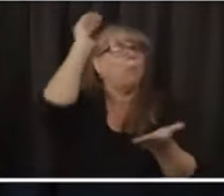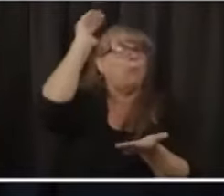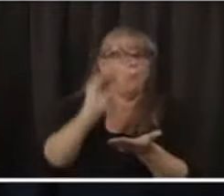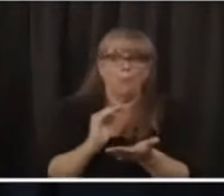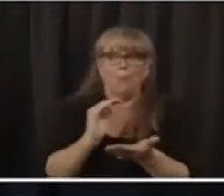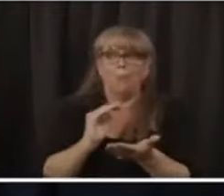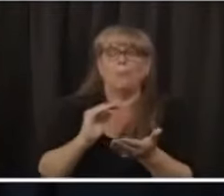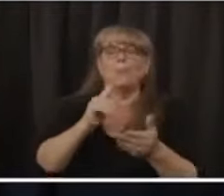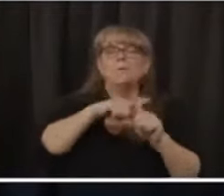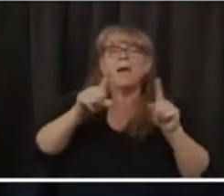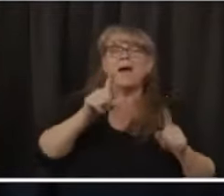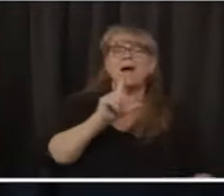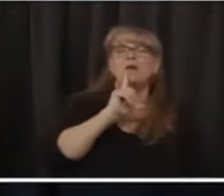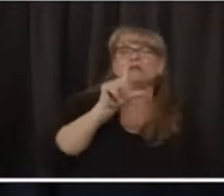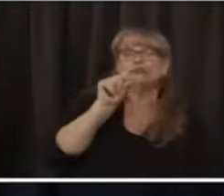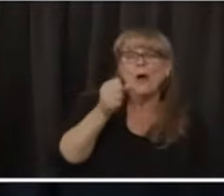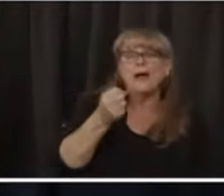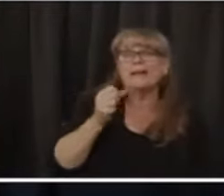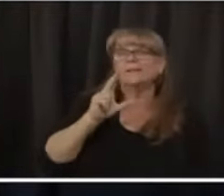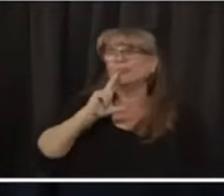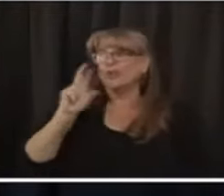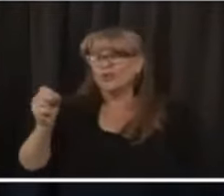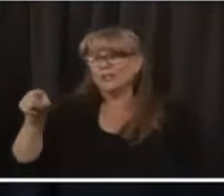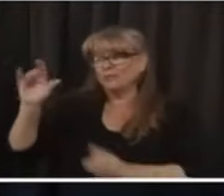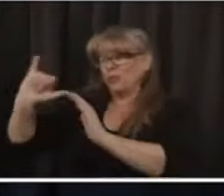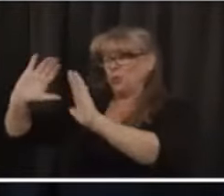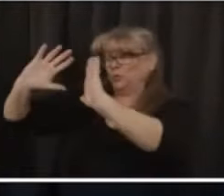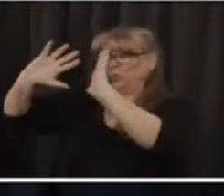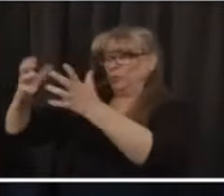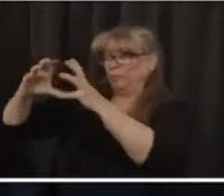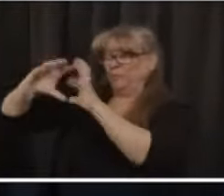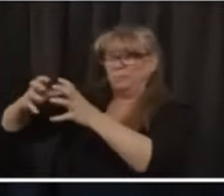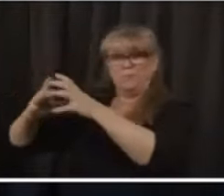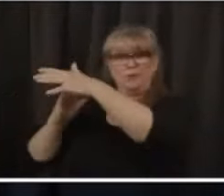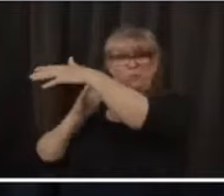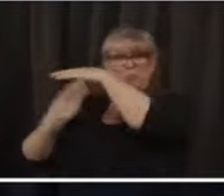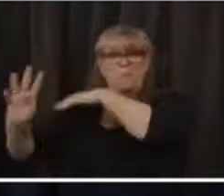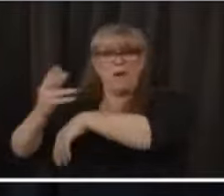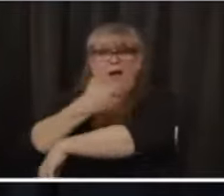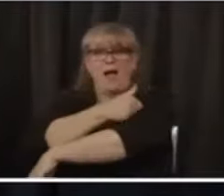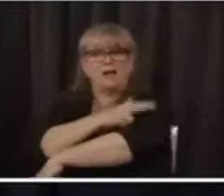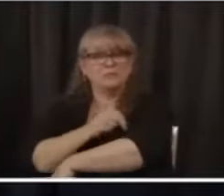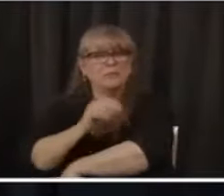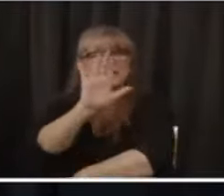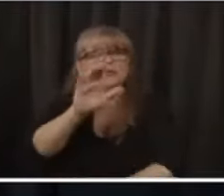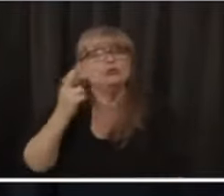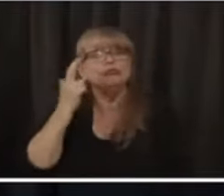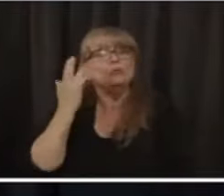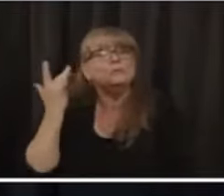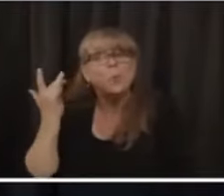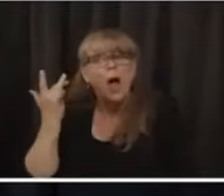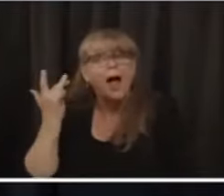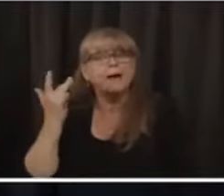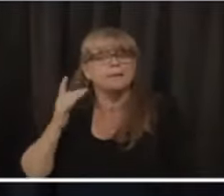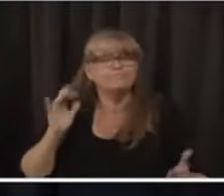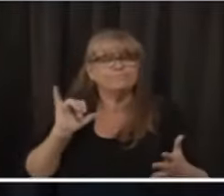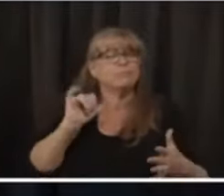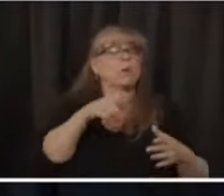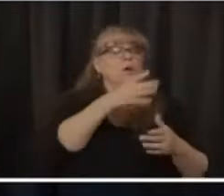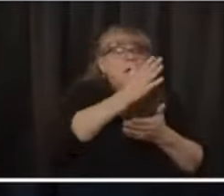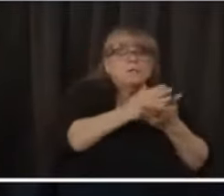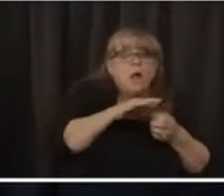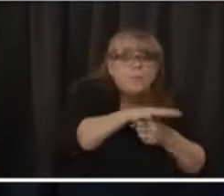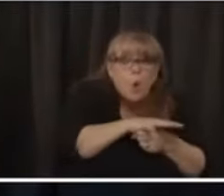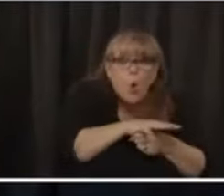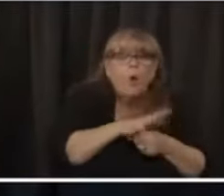many of them haven't been vaccinated yet. It's also why areas of our state have more danger from the virus, more hospitalizations, more